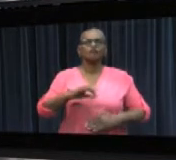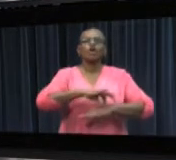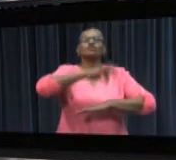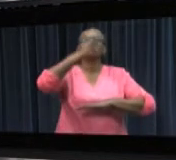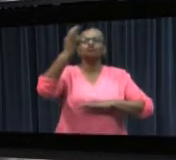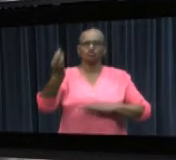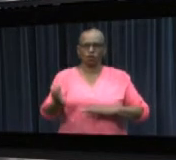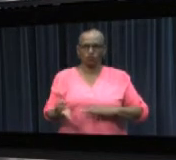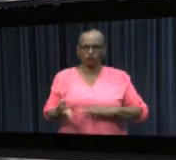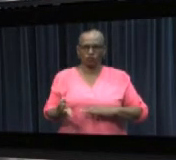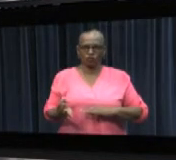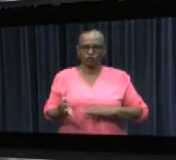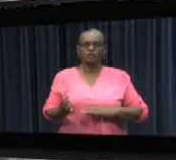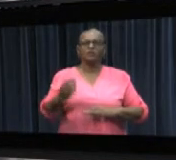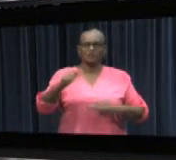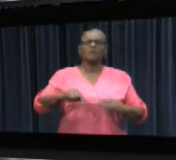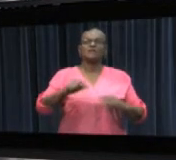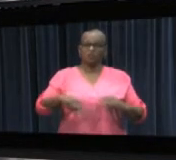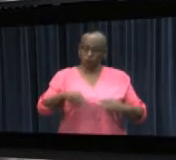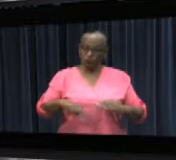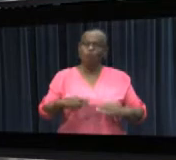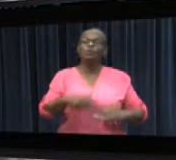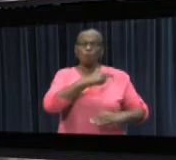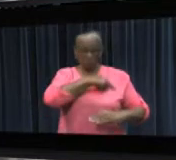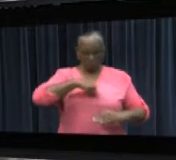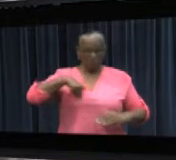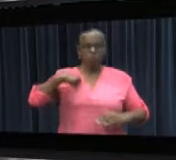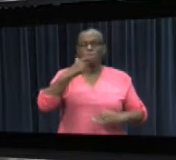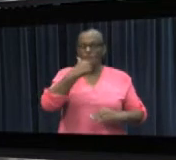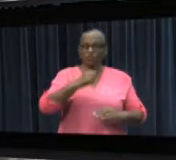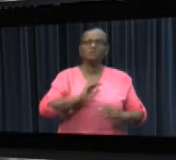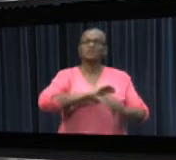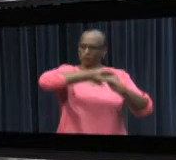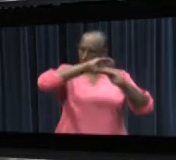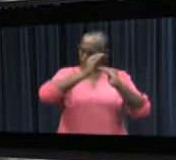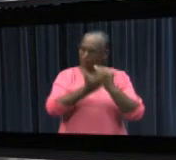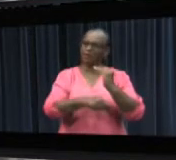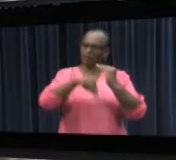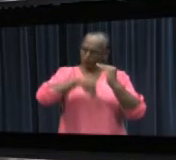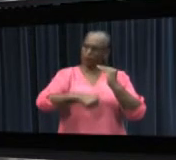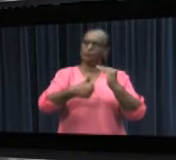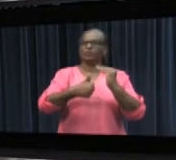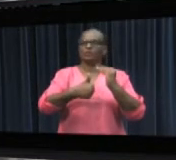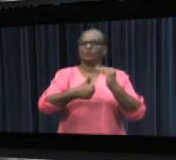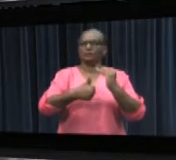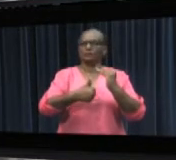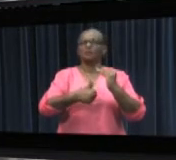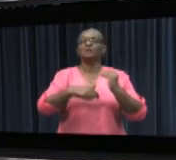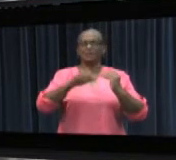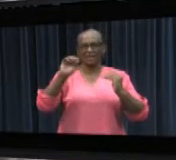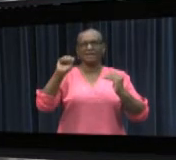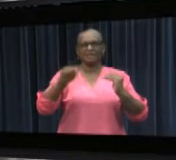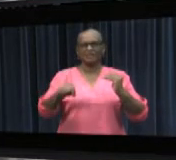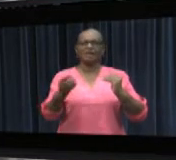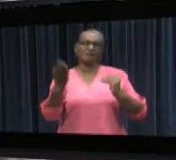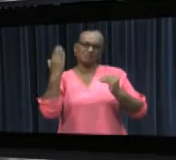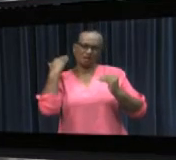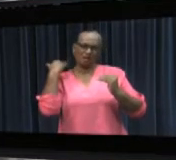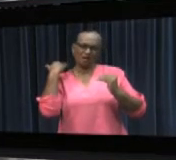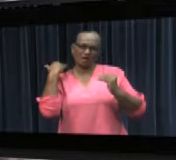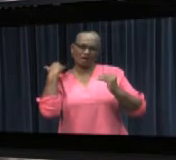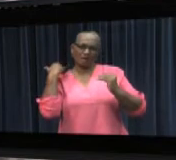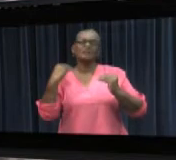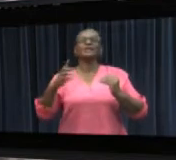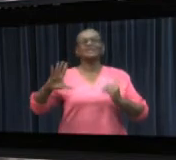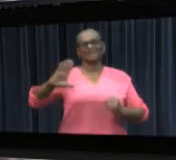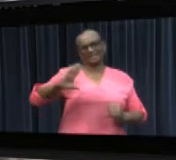as Minister of Health, the government team of President Desiree Bouterse is complete. Elias has previously been